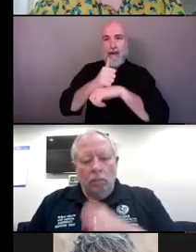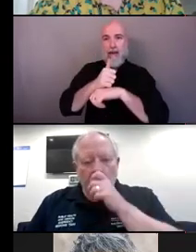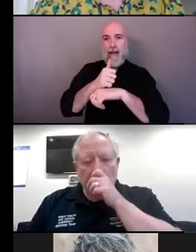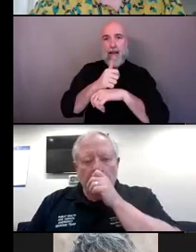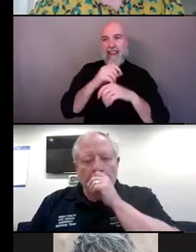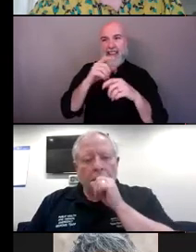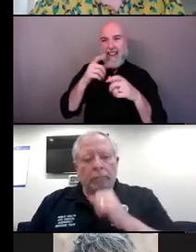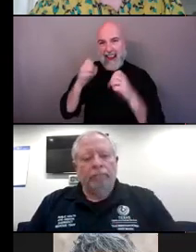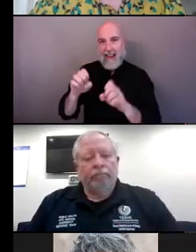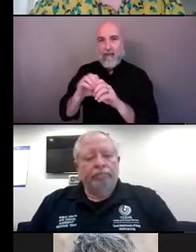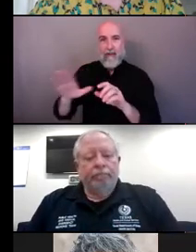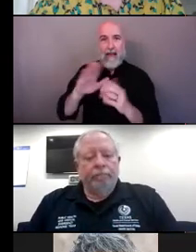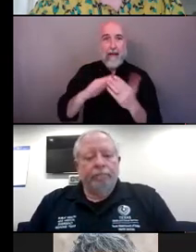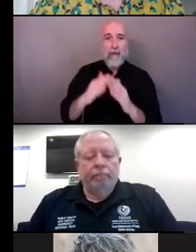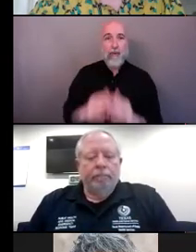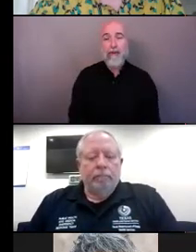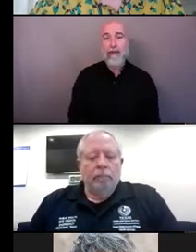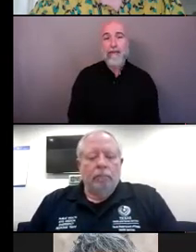their community.